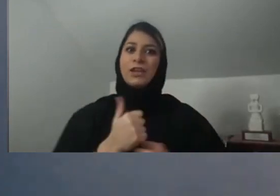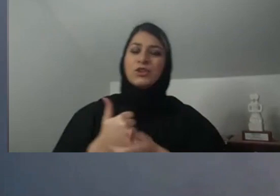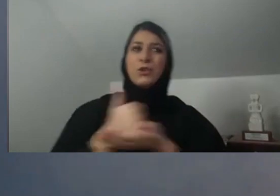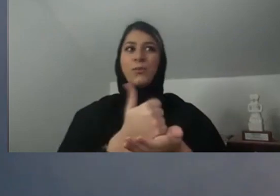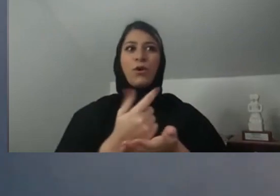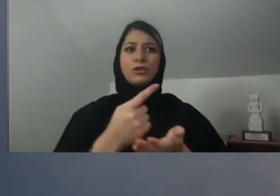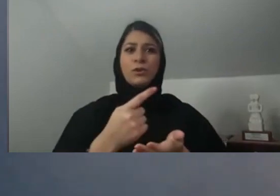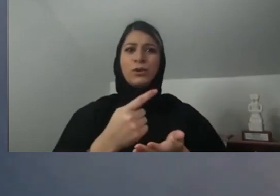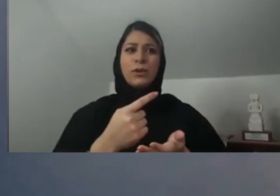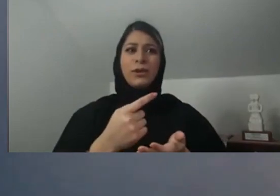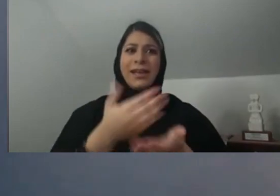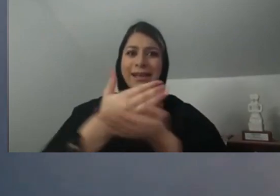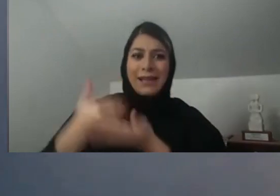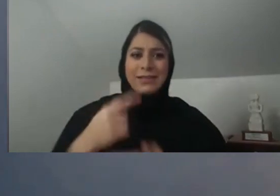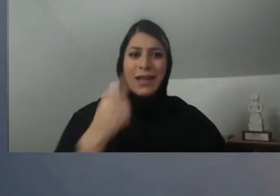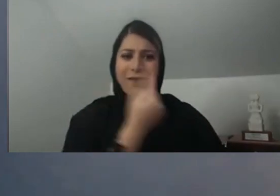is